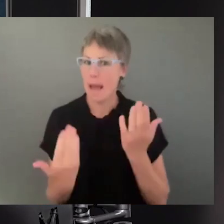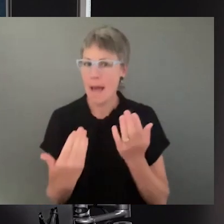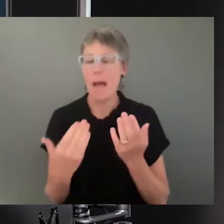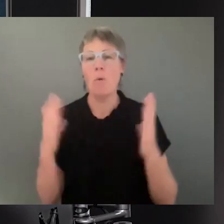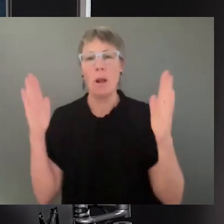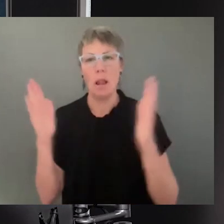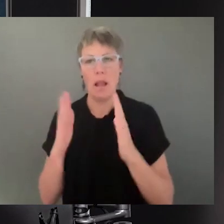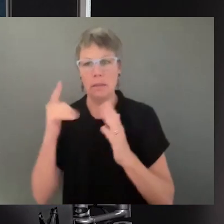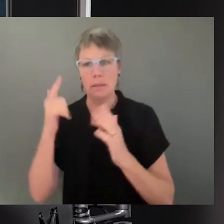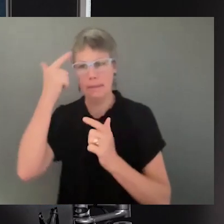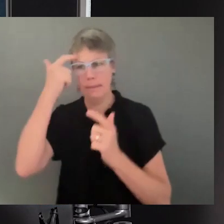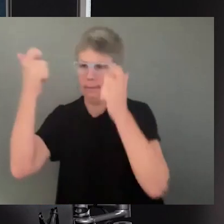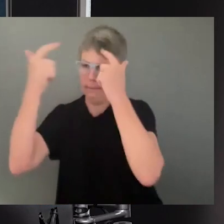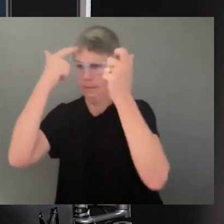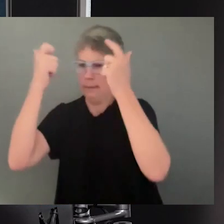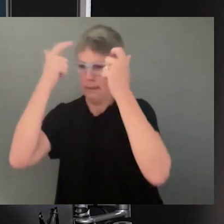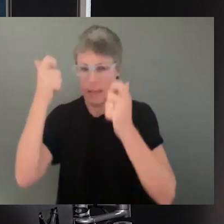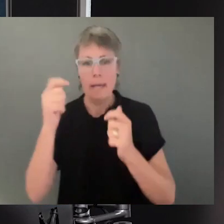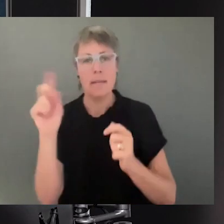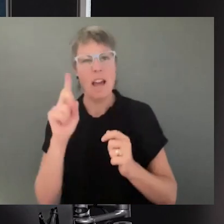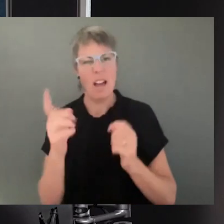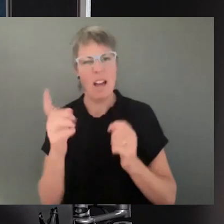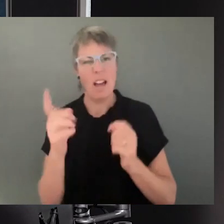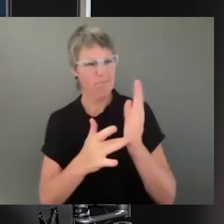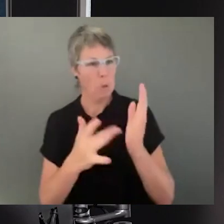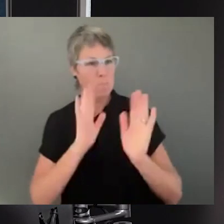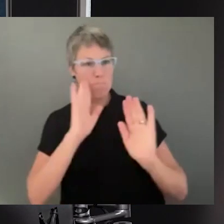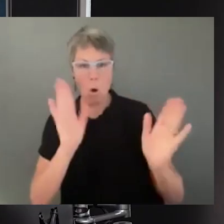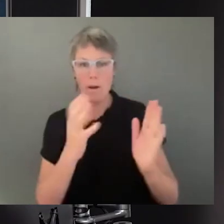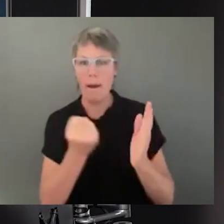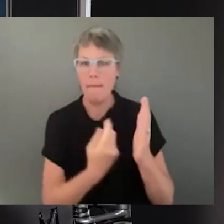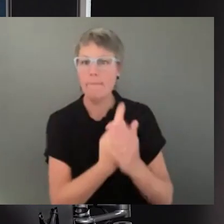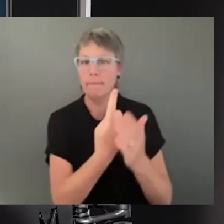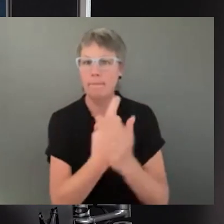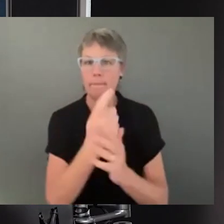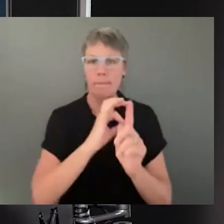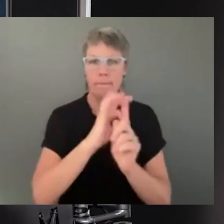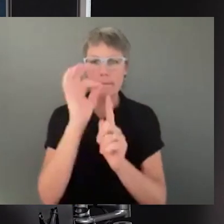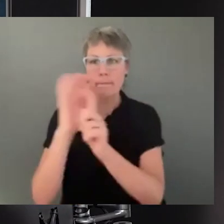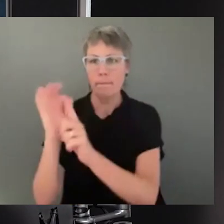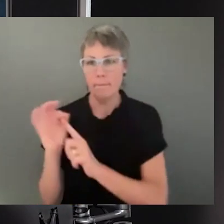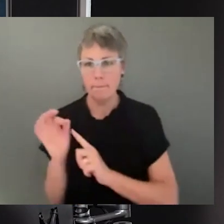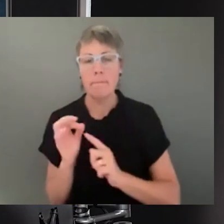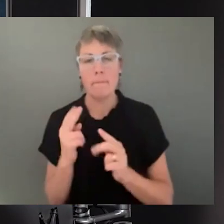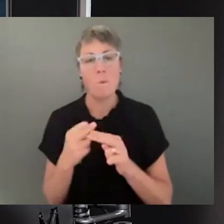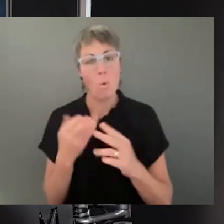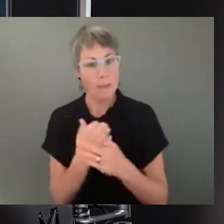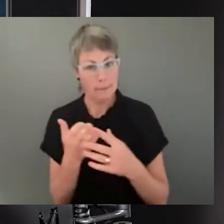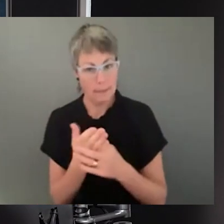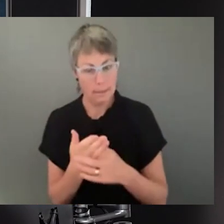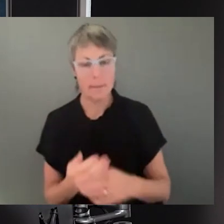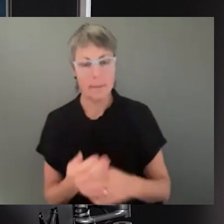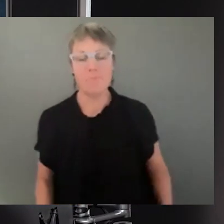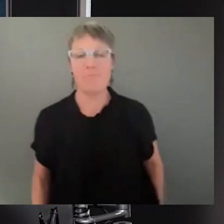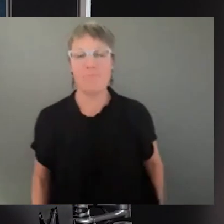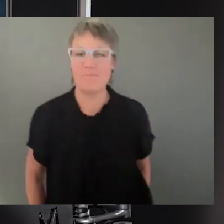see in life to make us all safer and to accommodate more people. And today you also have a chance to